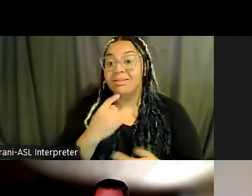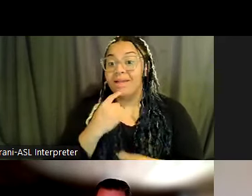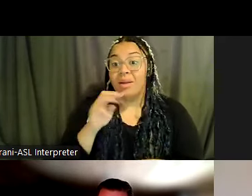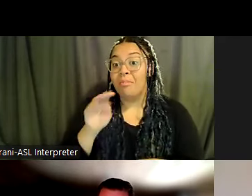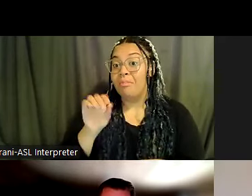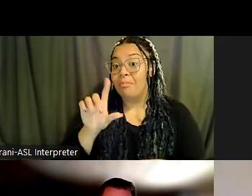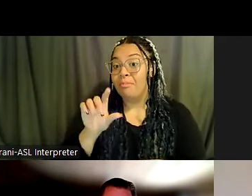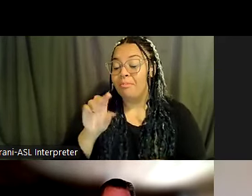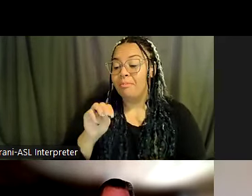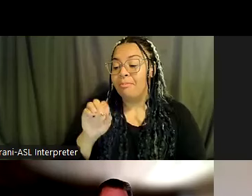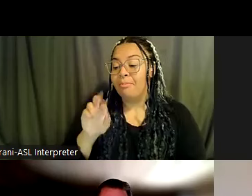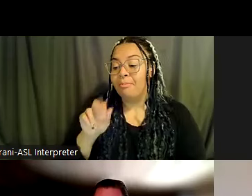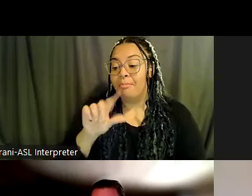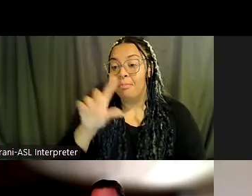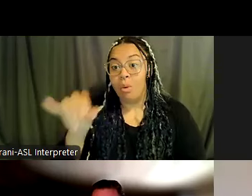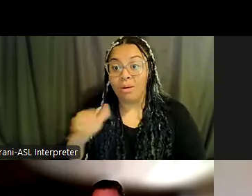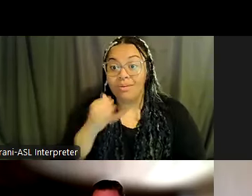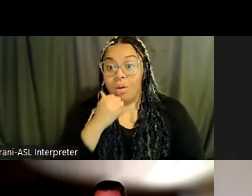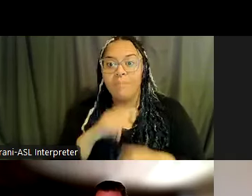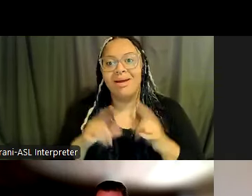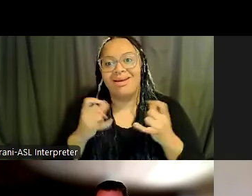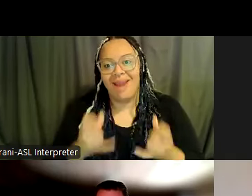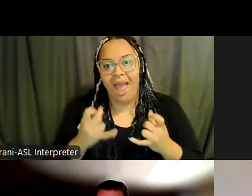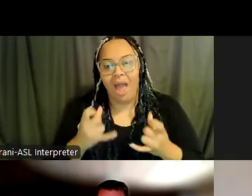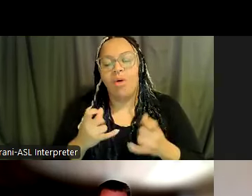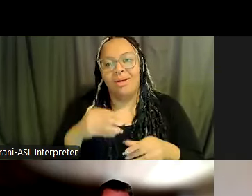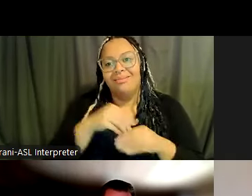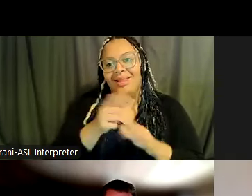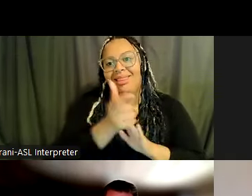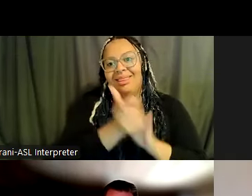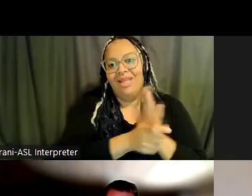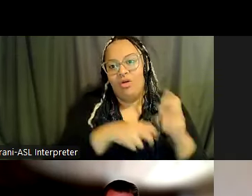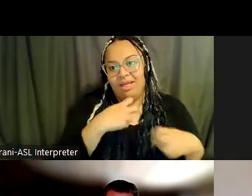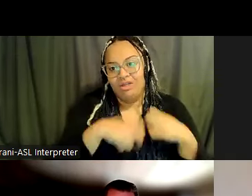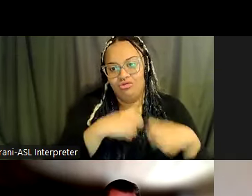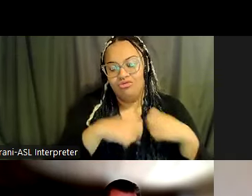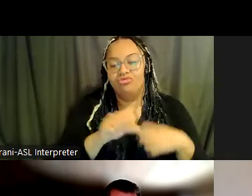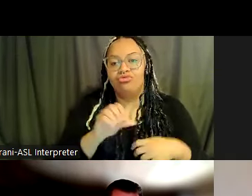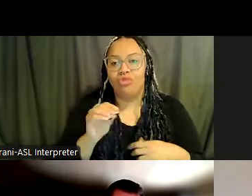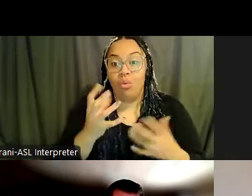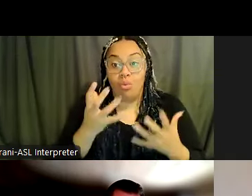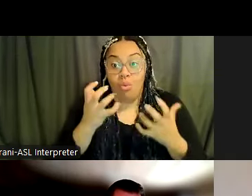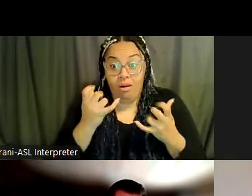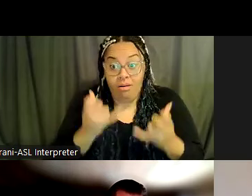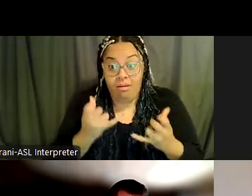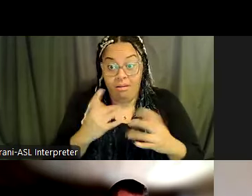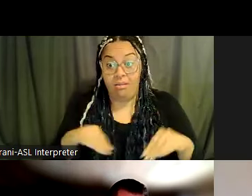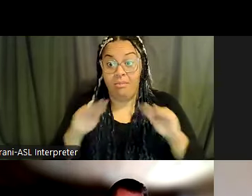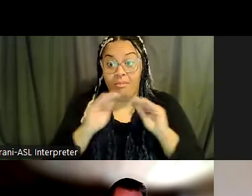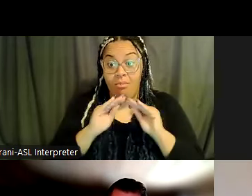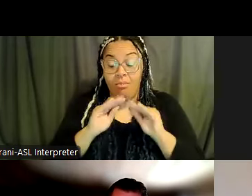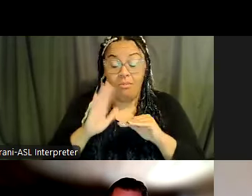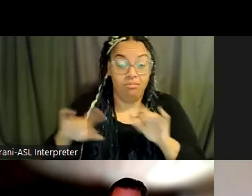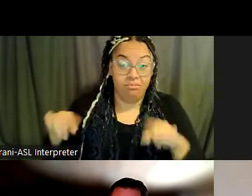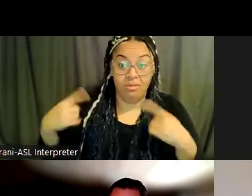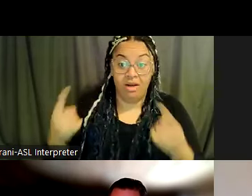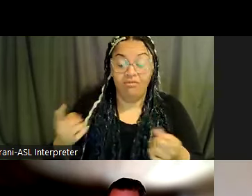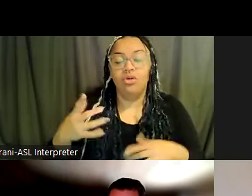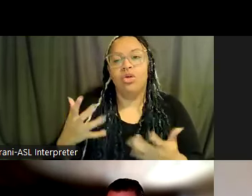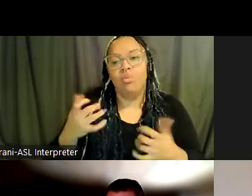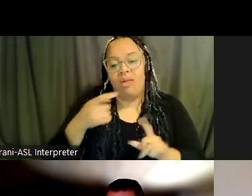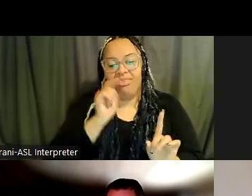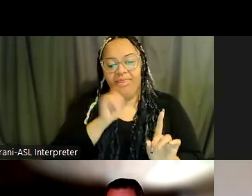need it to happen, but now you are getting into some legal issues. So what we want more than anything is for that person voluntarily say, yeah, you're right,